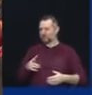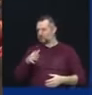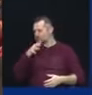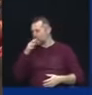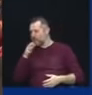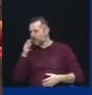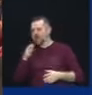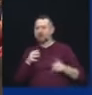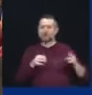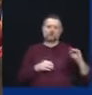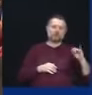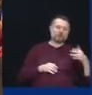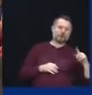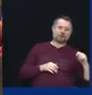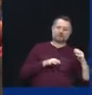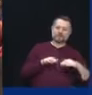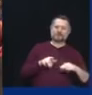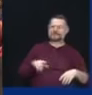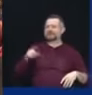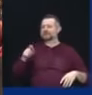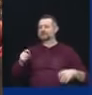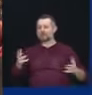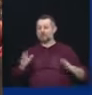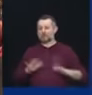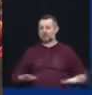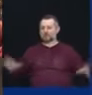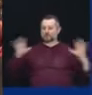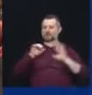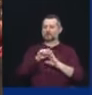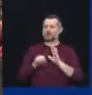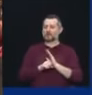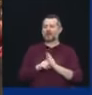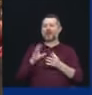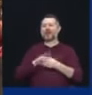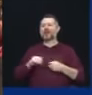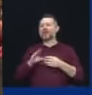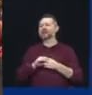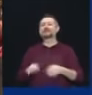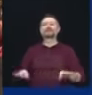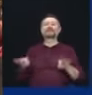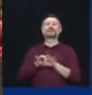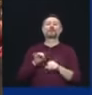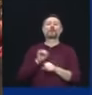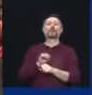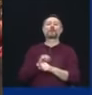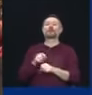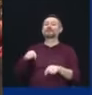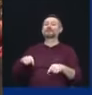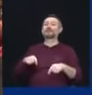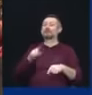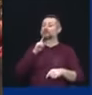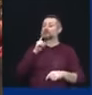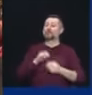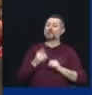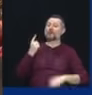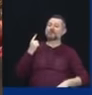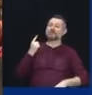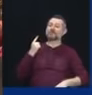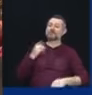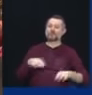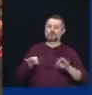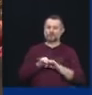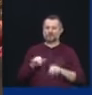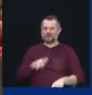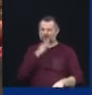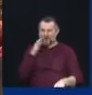statewide. When we speak of essential workers, there are none more essential than farm workers. They put the